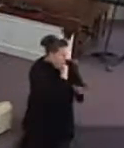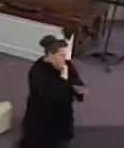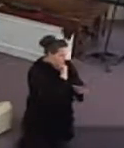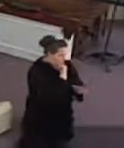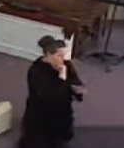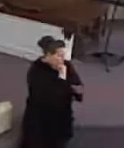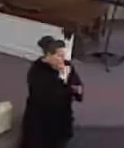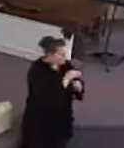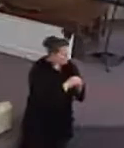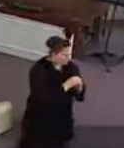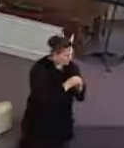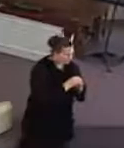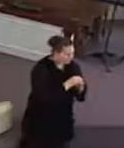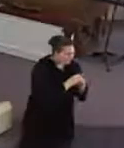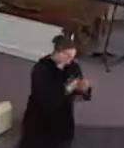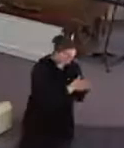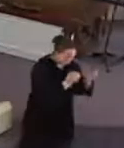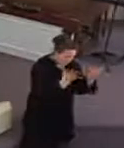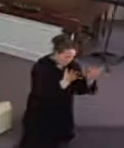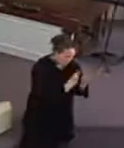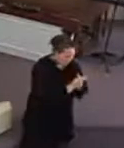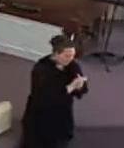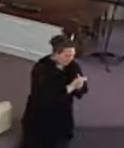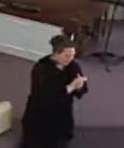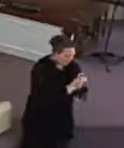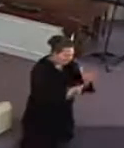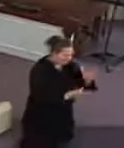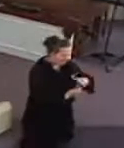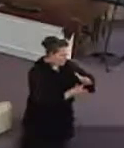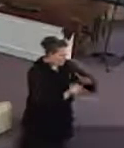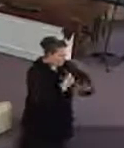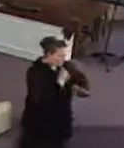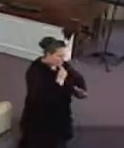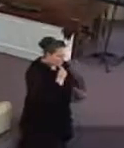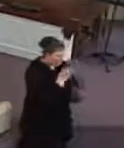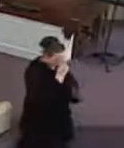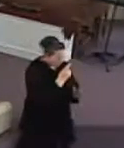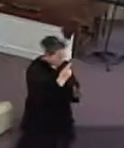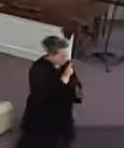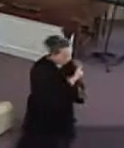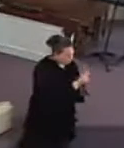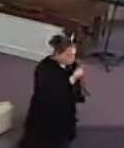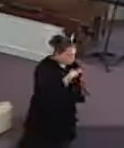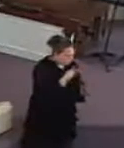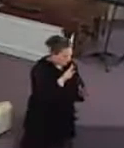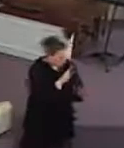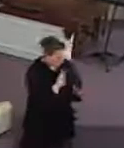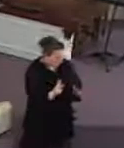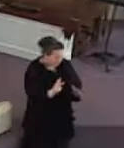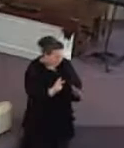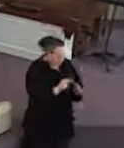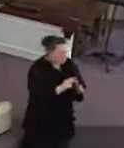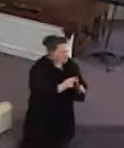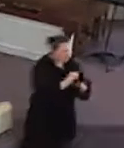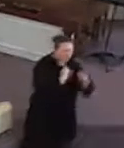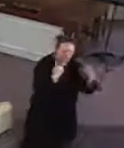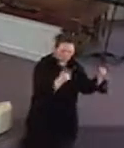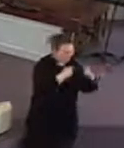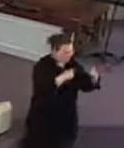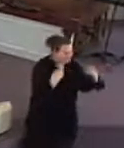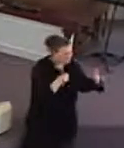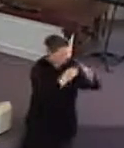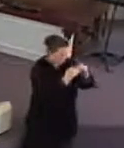Hallelujah. Hallelujah. Paul said, Romans 3:23, that all have sinned and come short of the glory of God. Romans 5:12